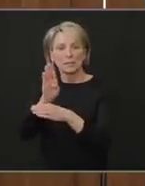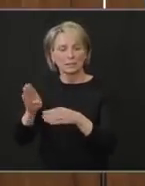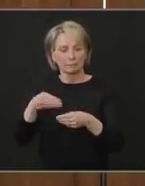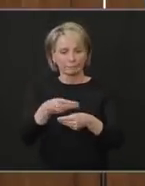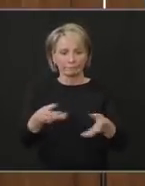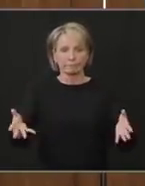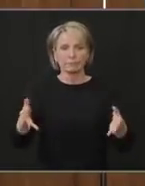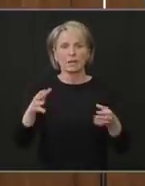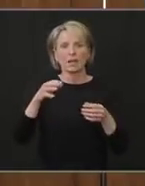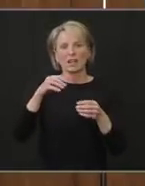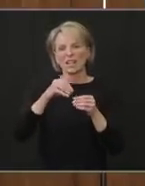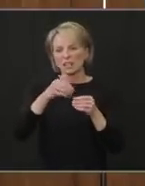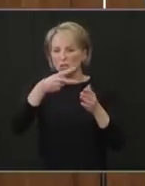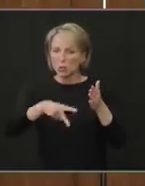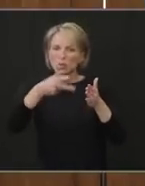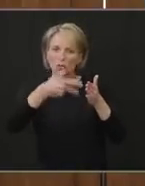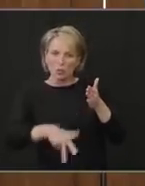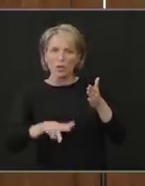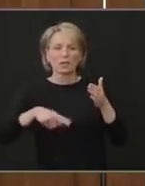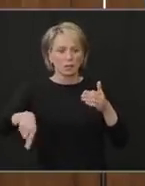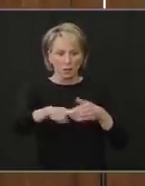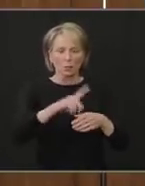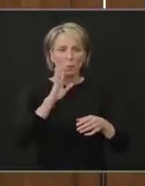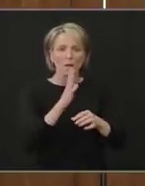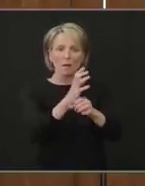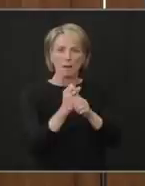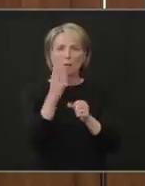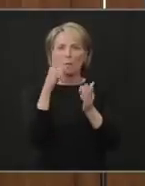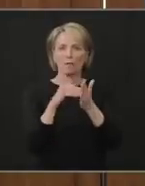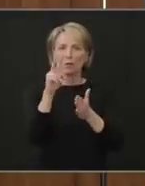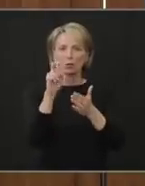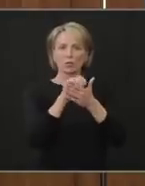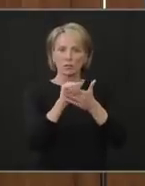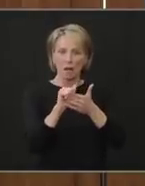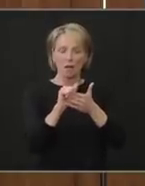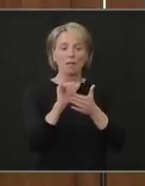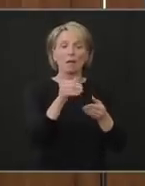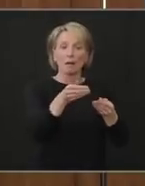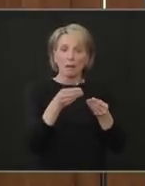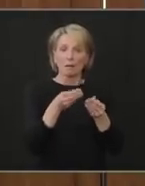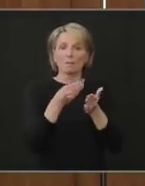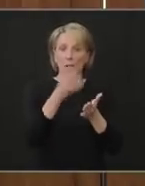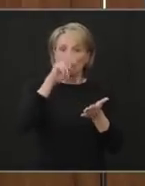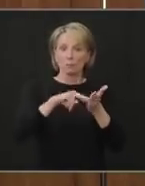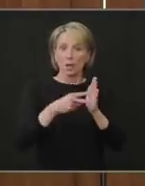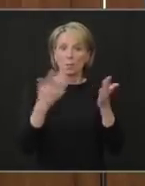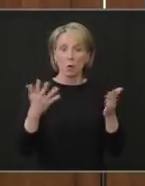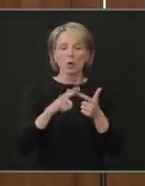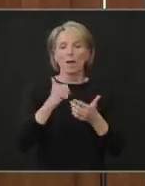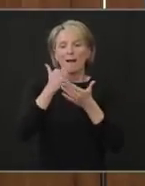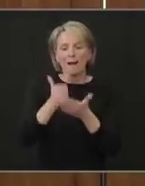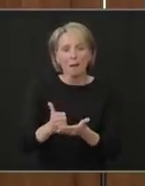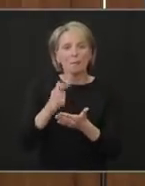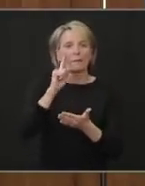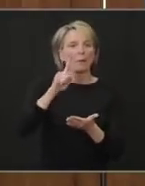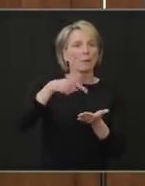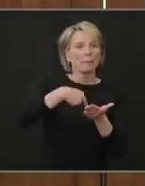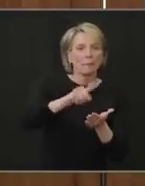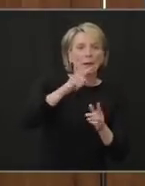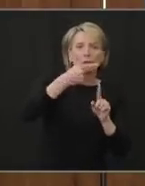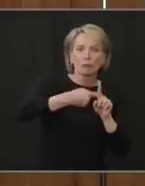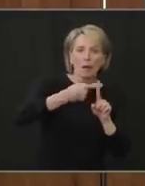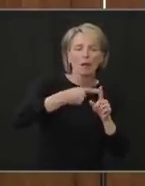they wish to cover the costs of their mortgages and rent and groceries, basic human